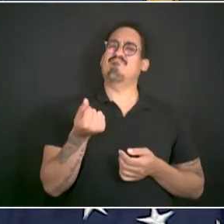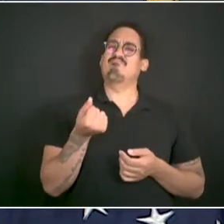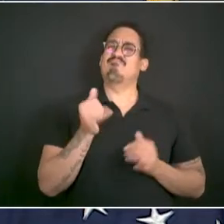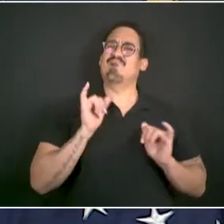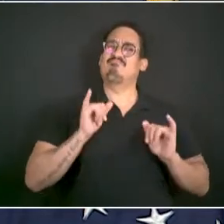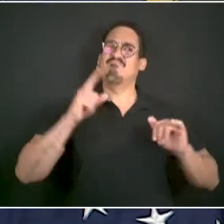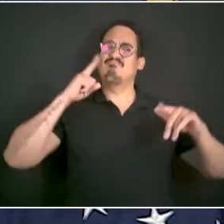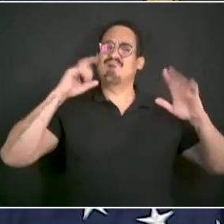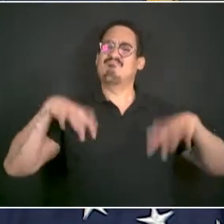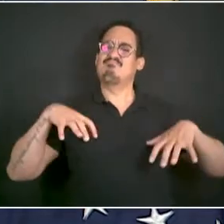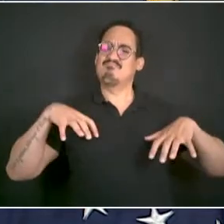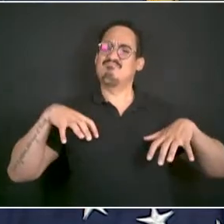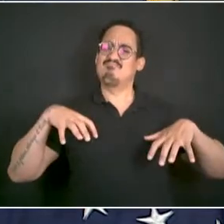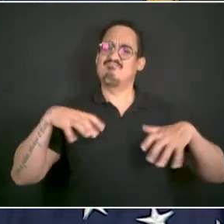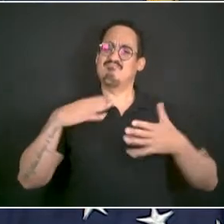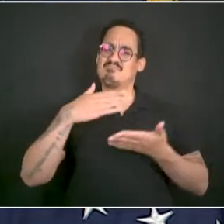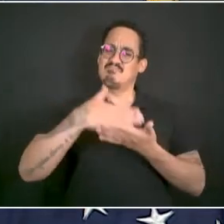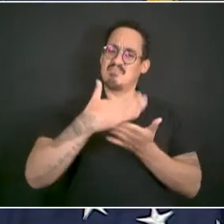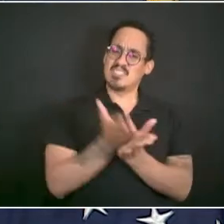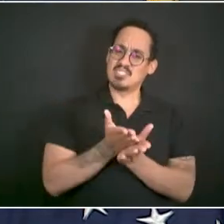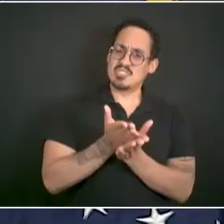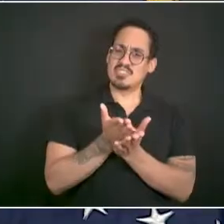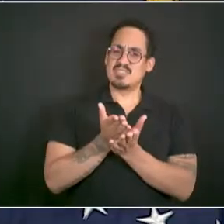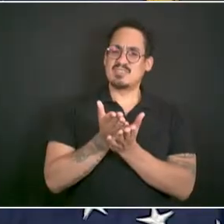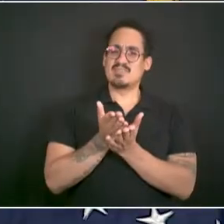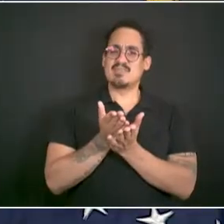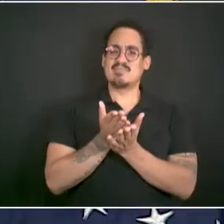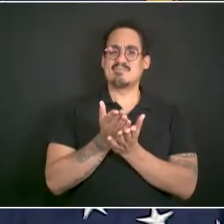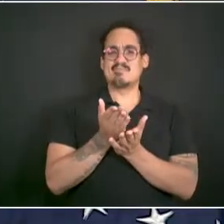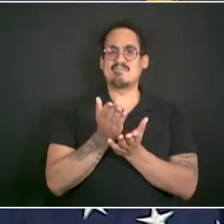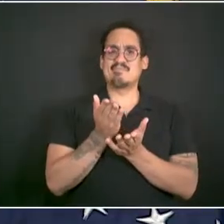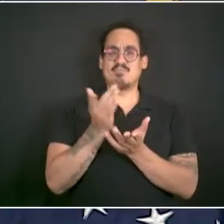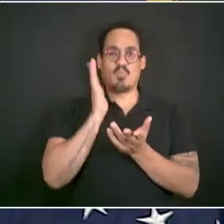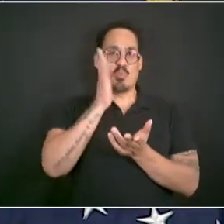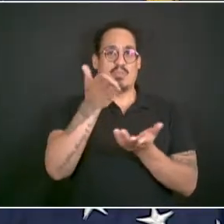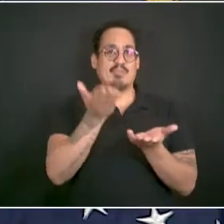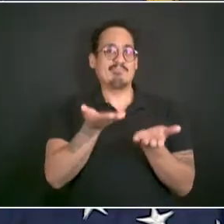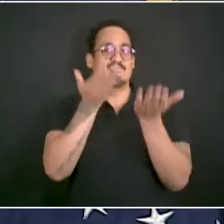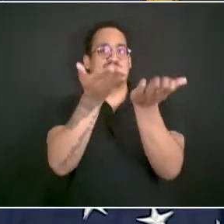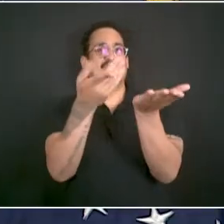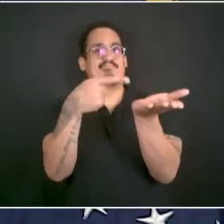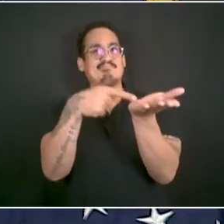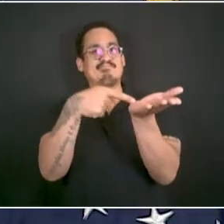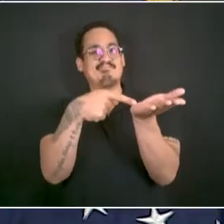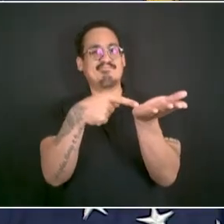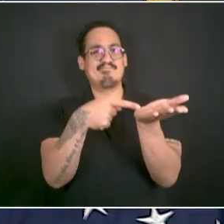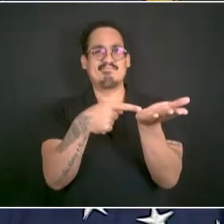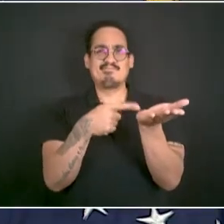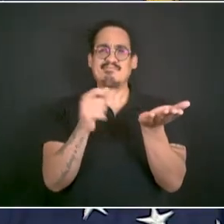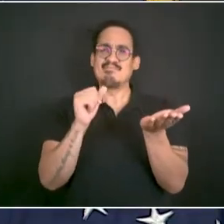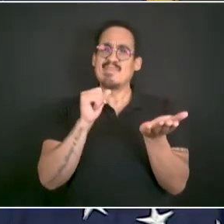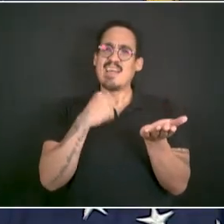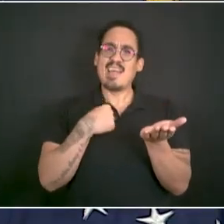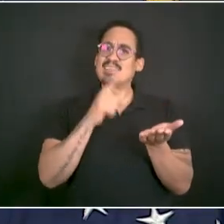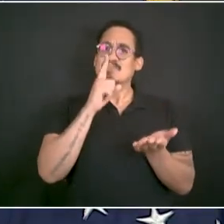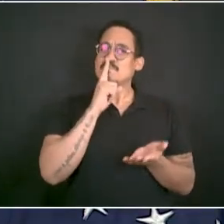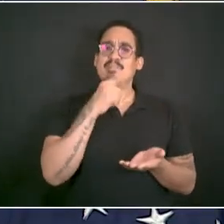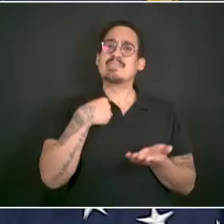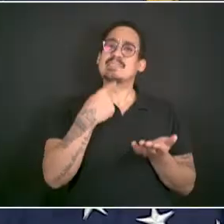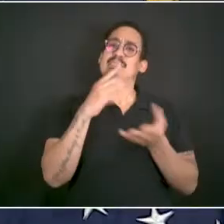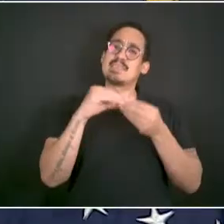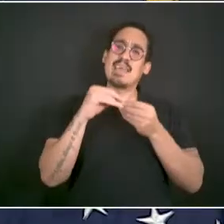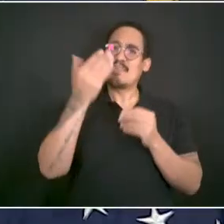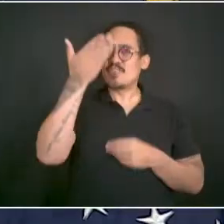we talk about the budget that's going to be proposed. Let's not forget the budget that was proposed. We didn't get $1